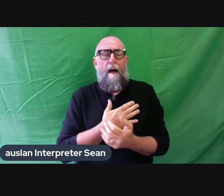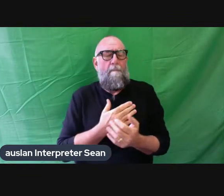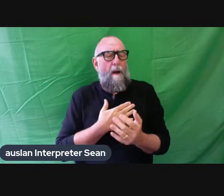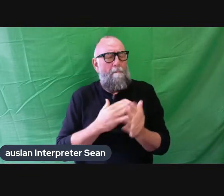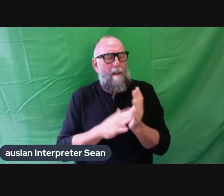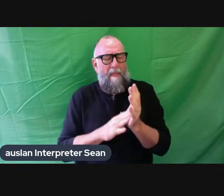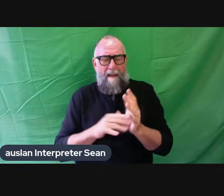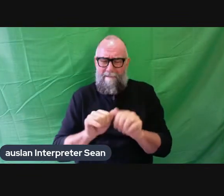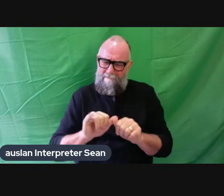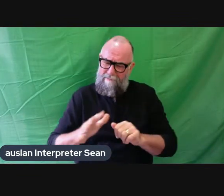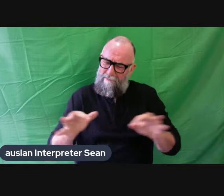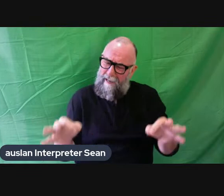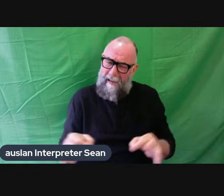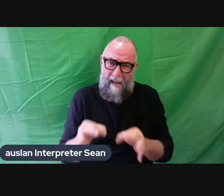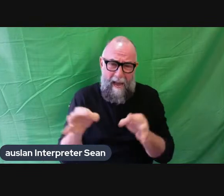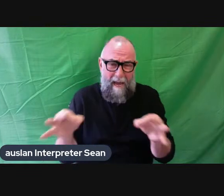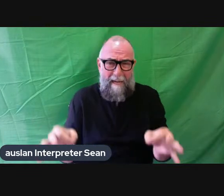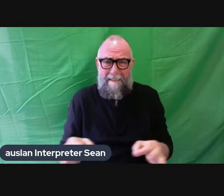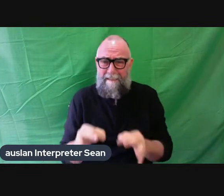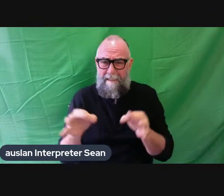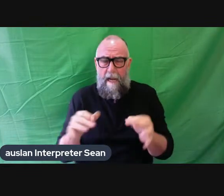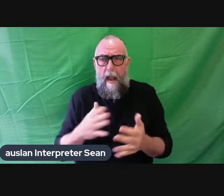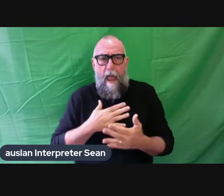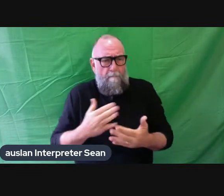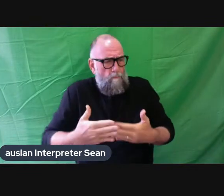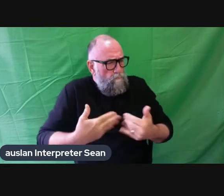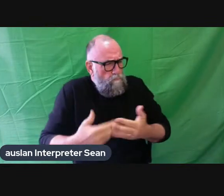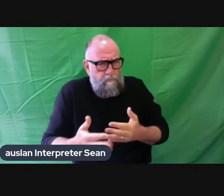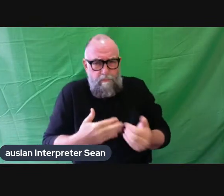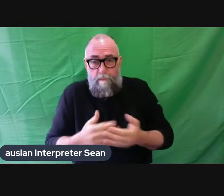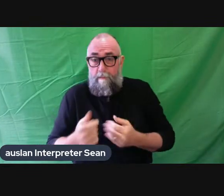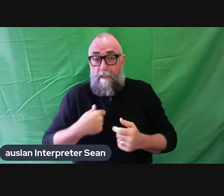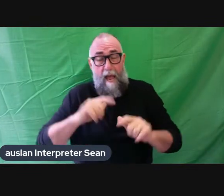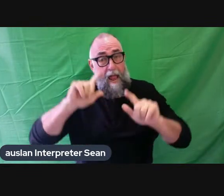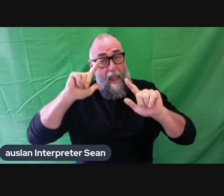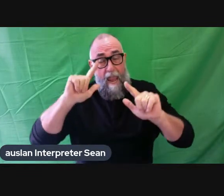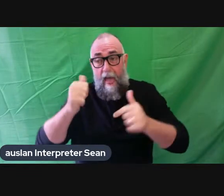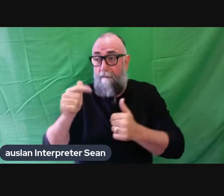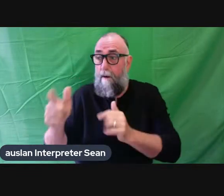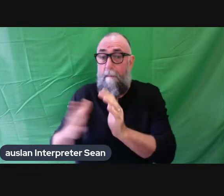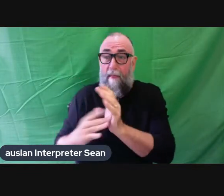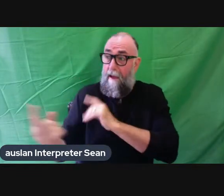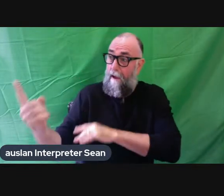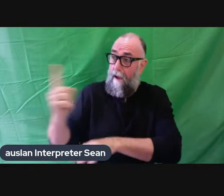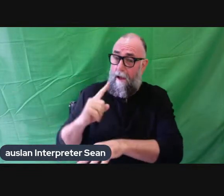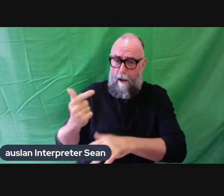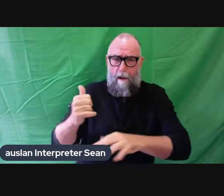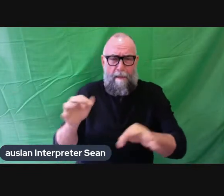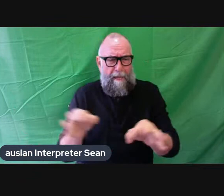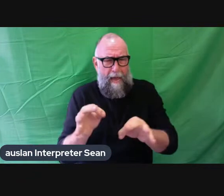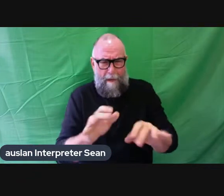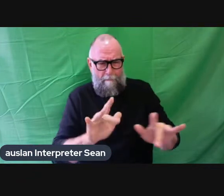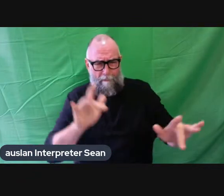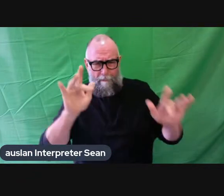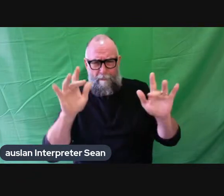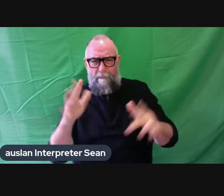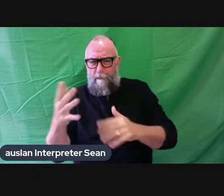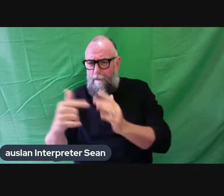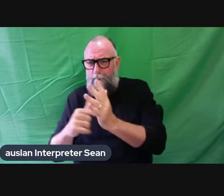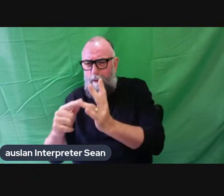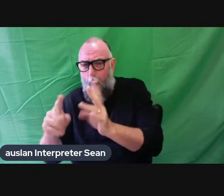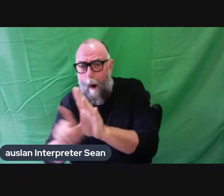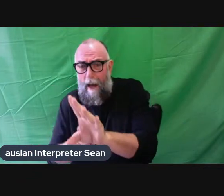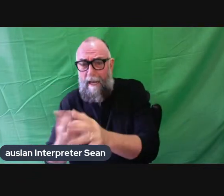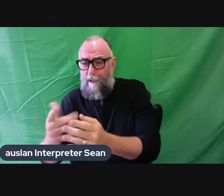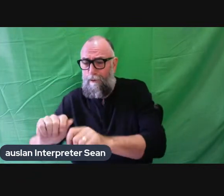and a fabulous organiser, so I always love having mum come and visit. The garden got sorted out and all the toys and shoes and things